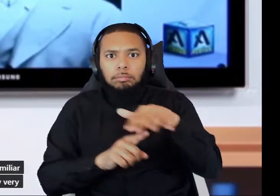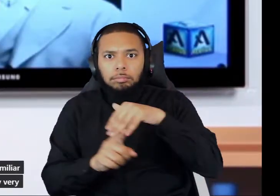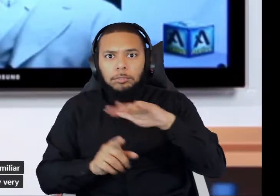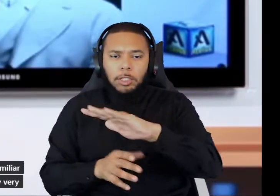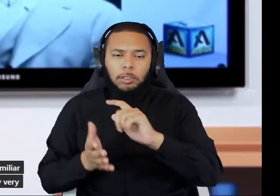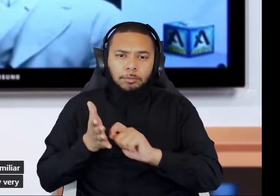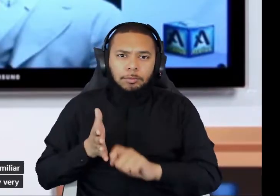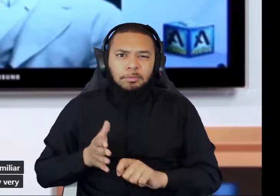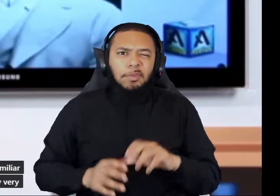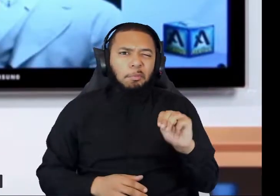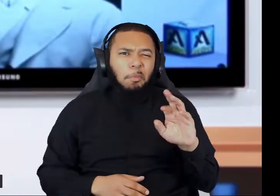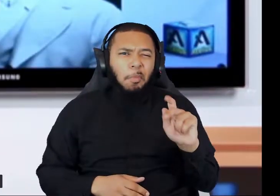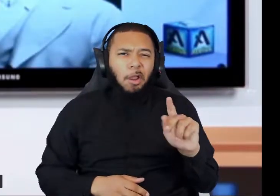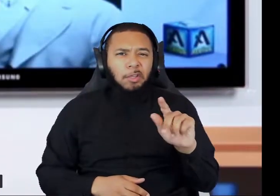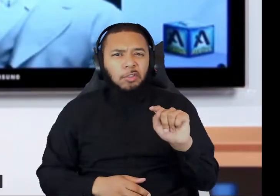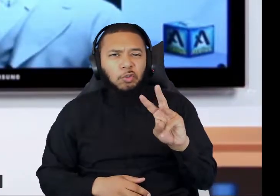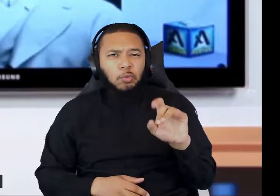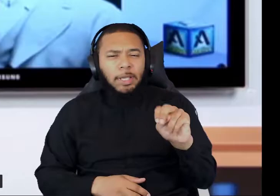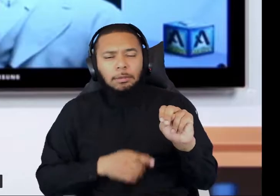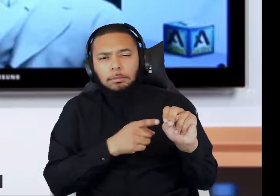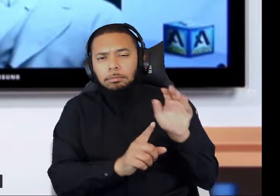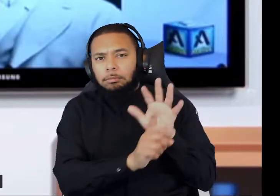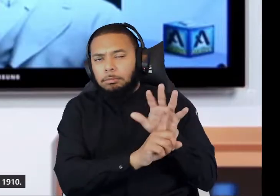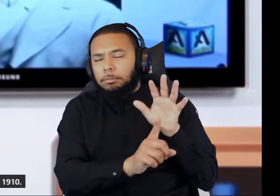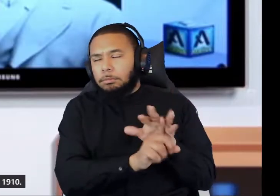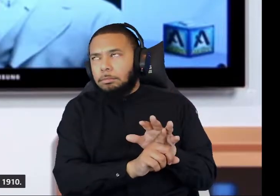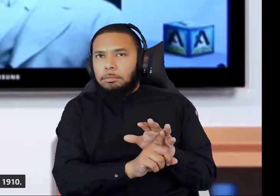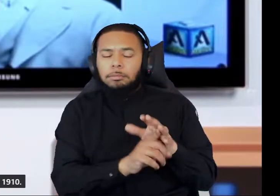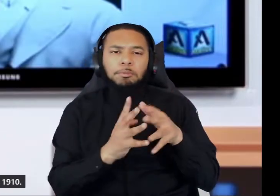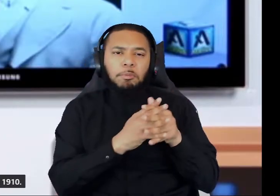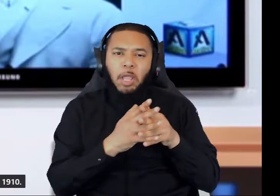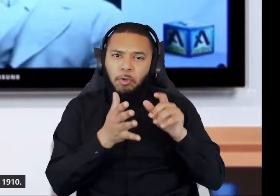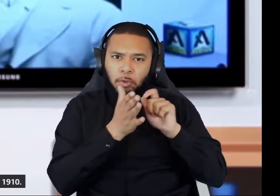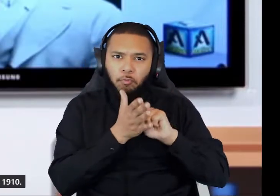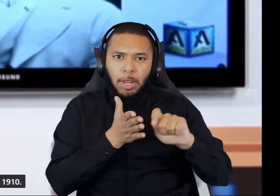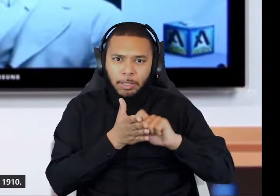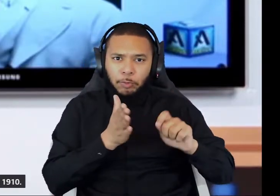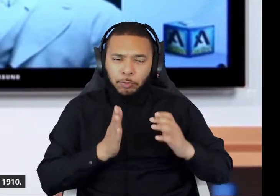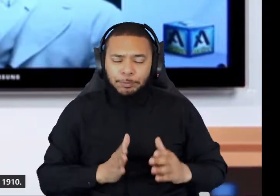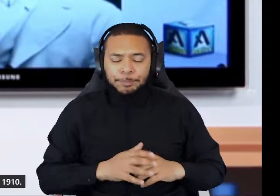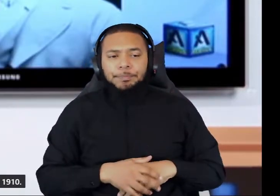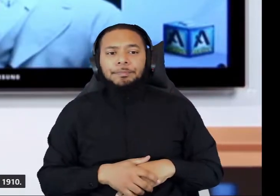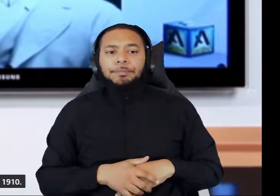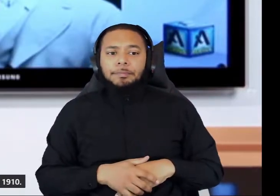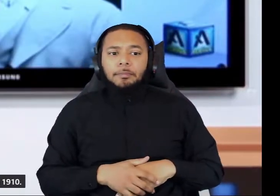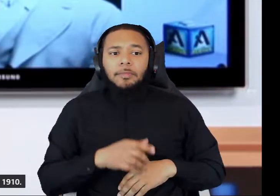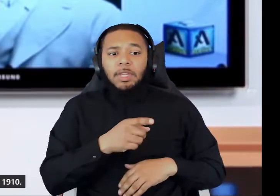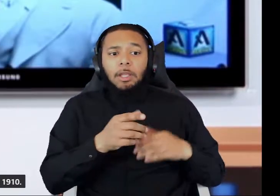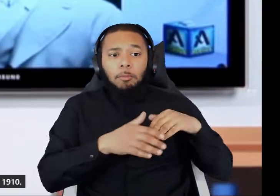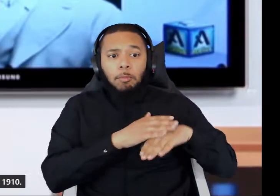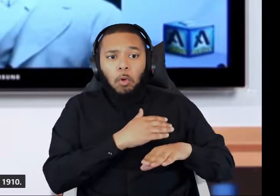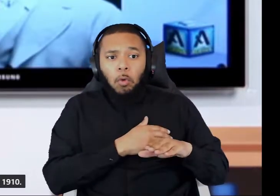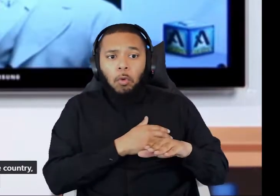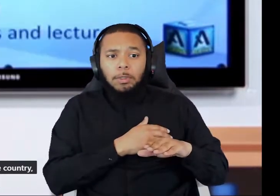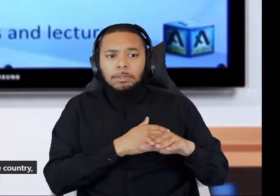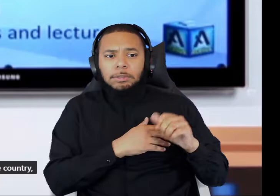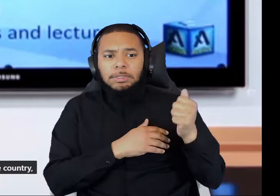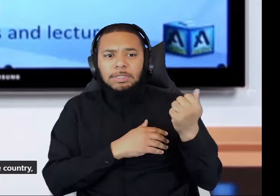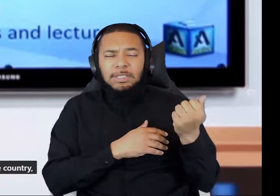with Mark Twain. He's one of our very favorite American writers. He was born in 1835 and died in